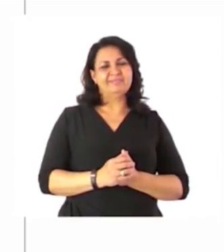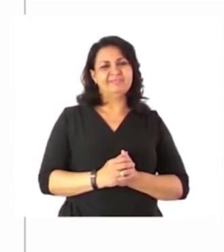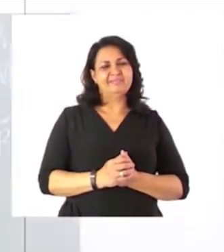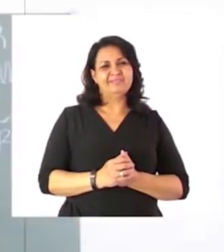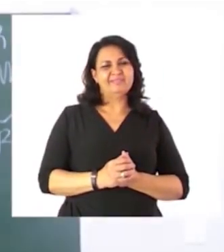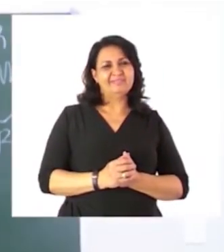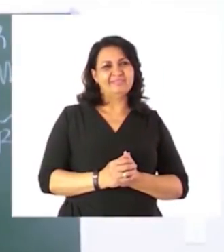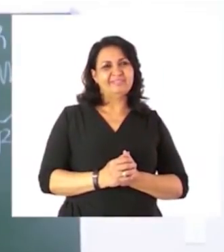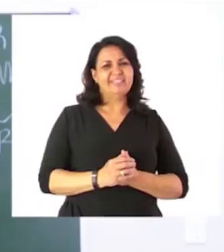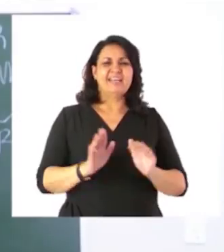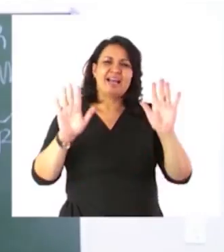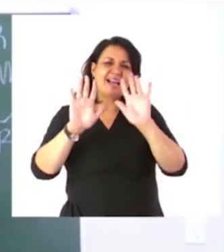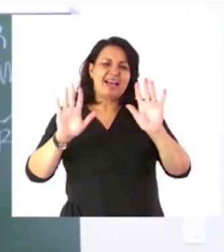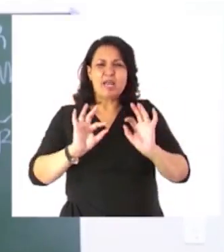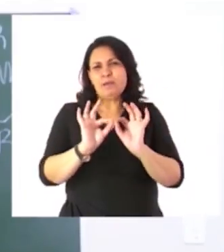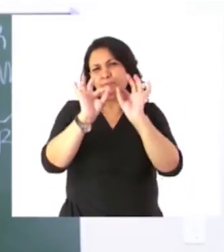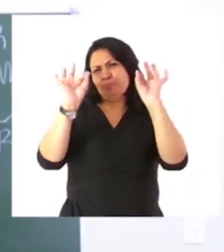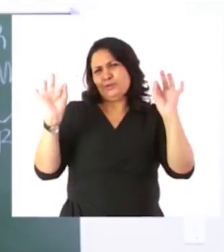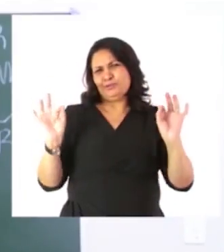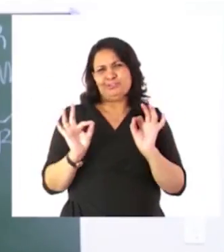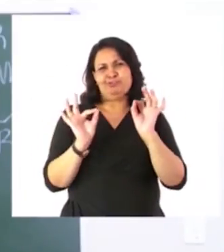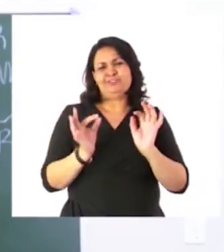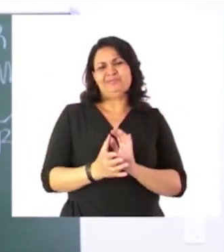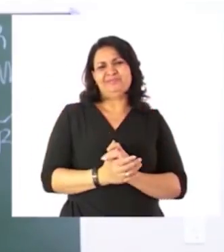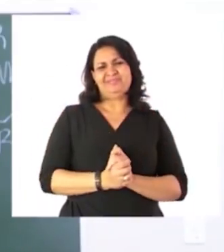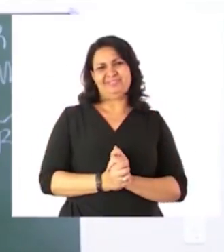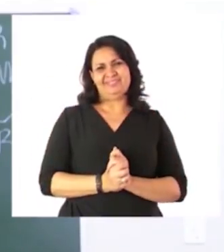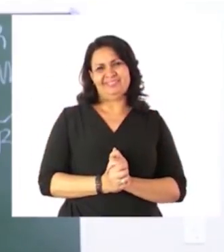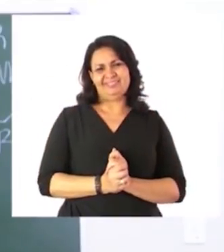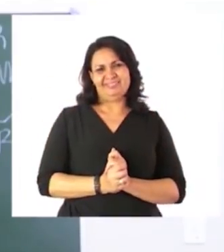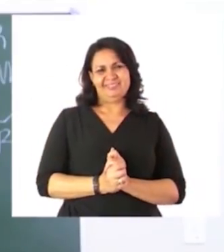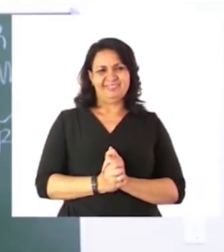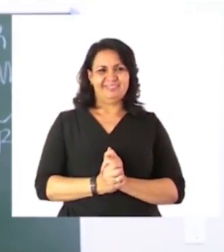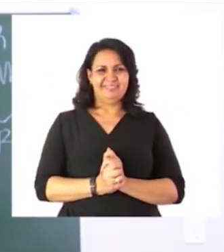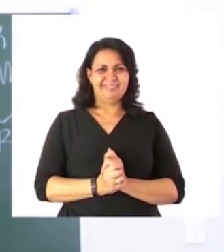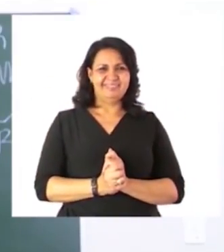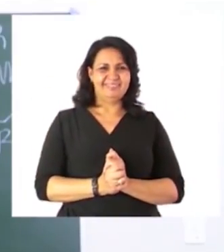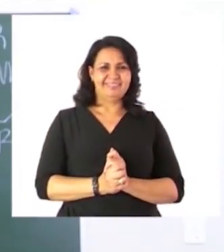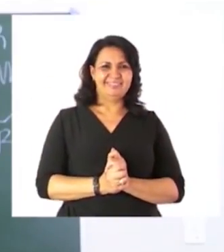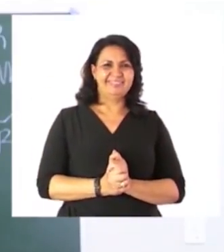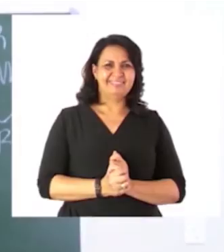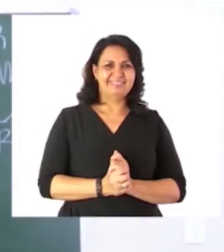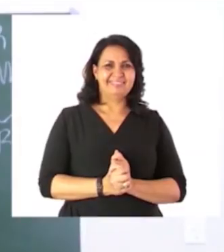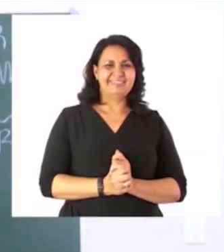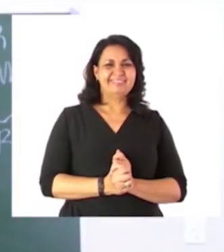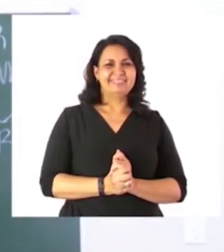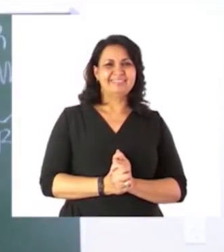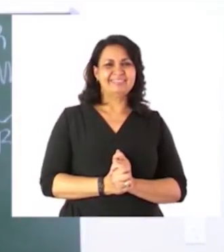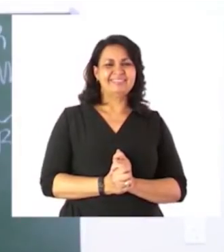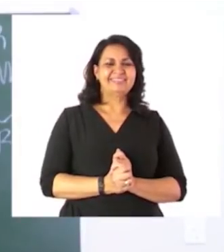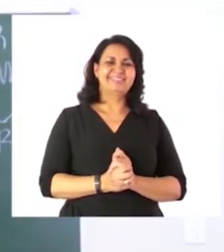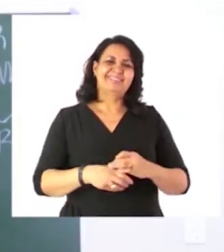color of your choice or you can ask mommy and daddy to help you with the color well